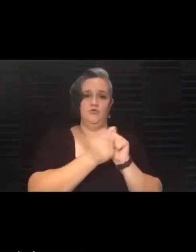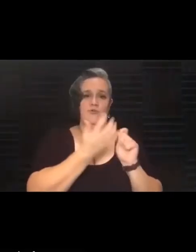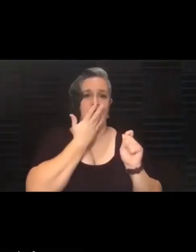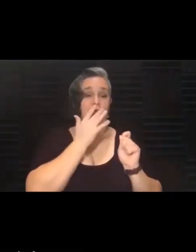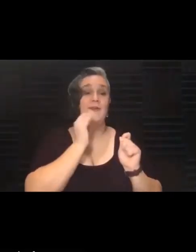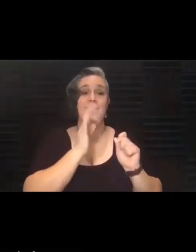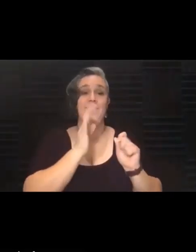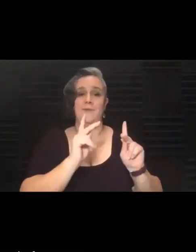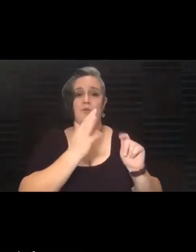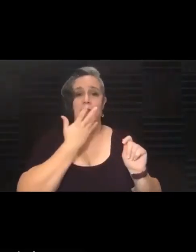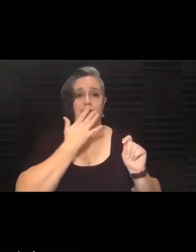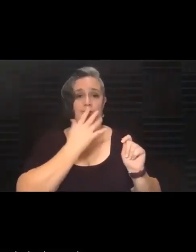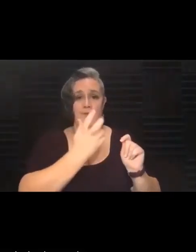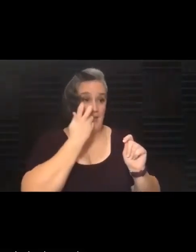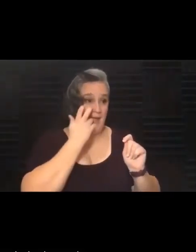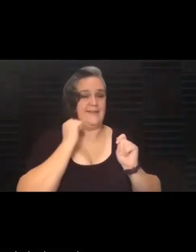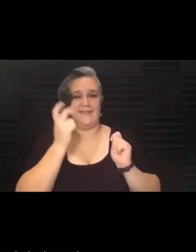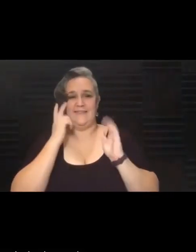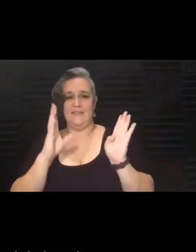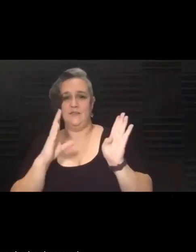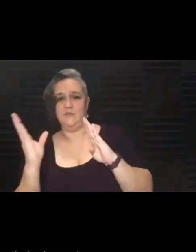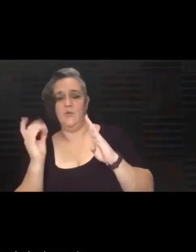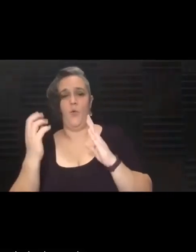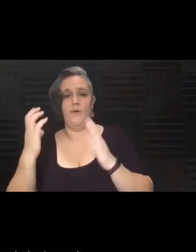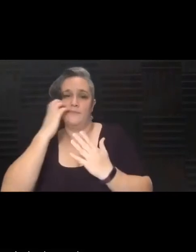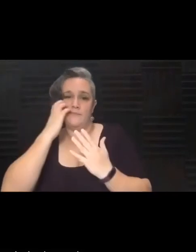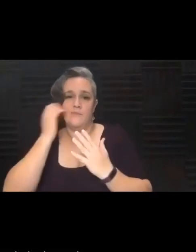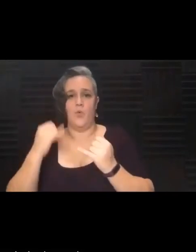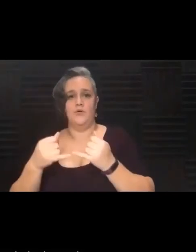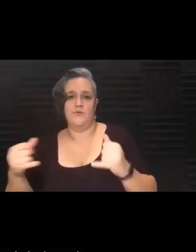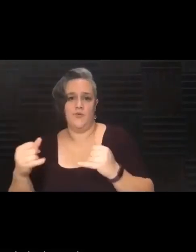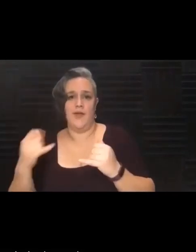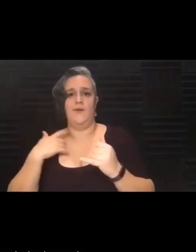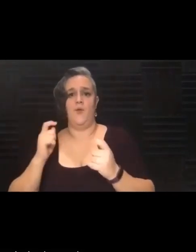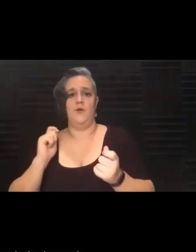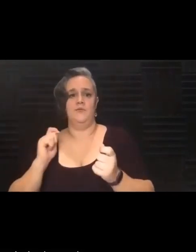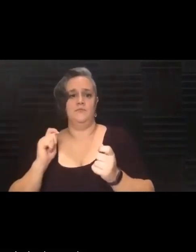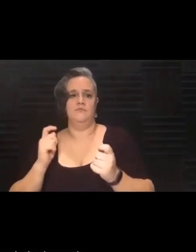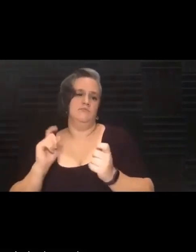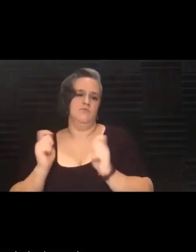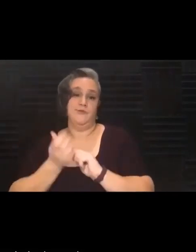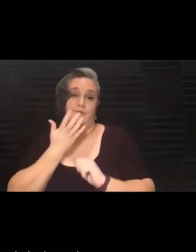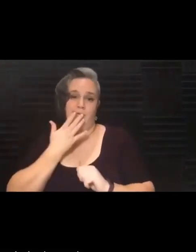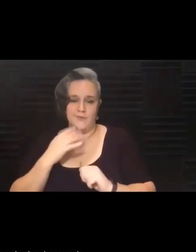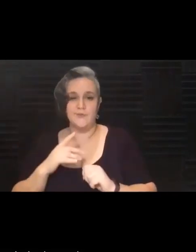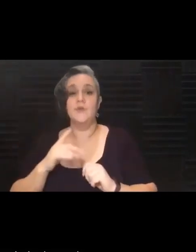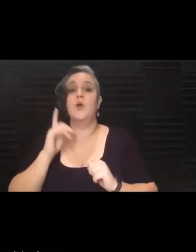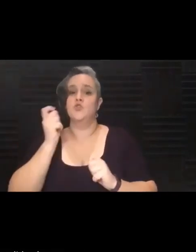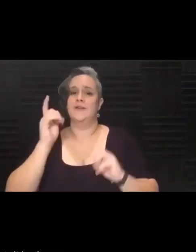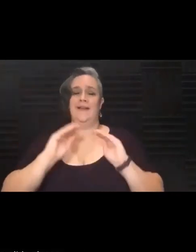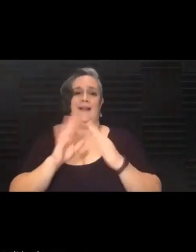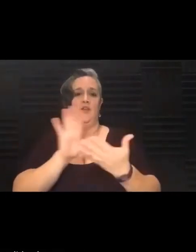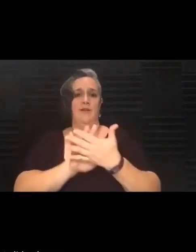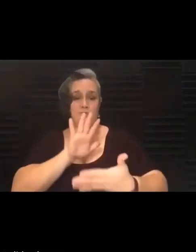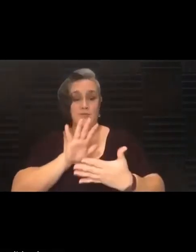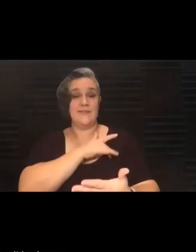colorblind. And again, there should always be high contrast between the background and the print, and black and white is usually